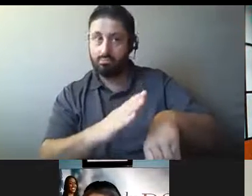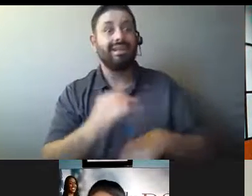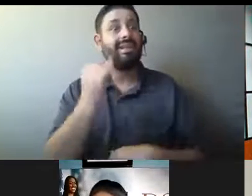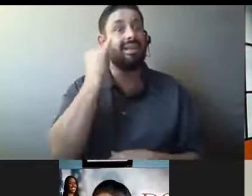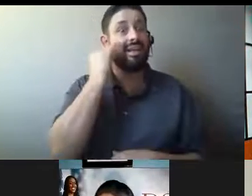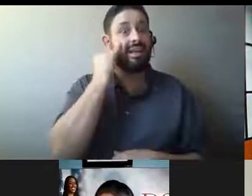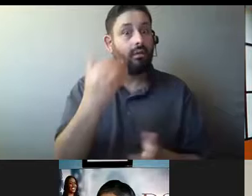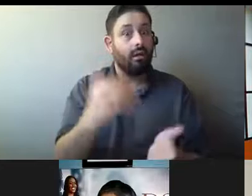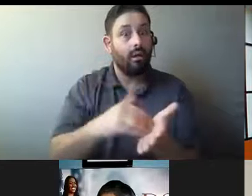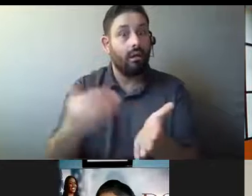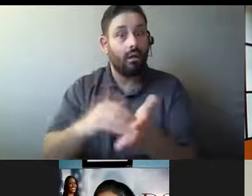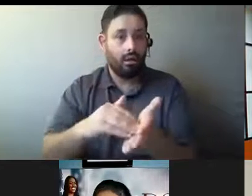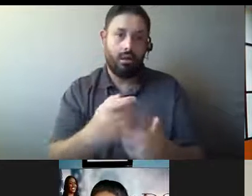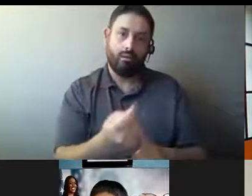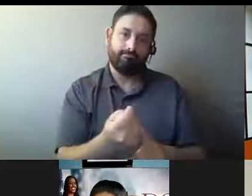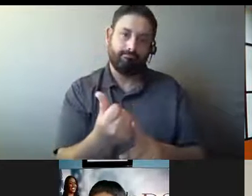if perpetuated.